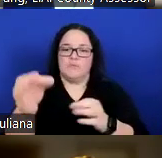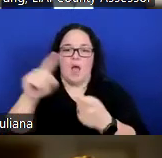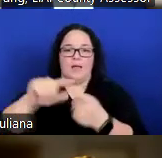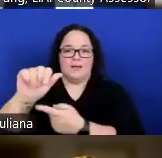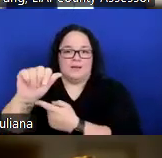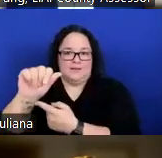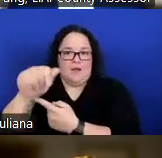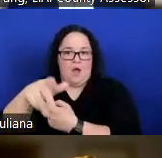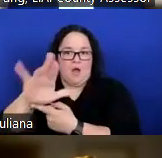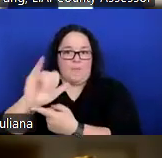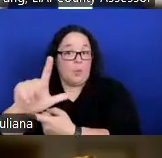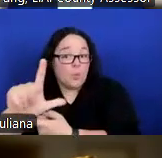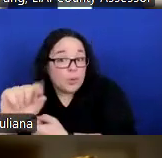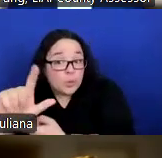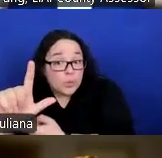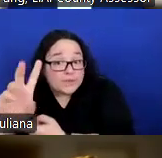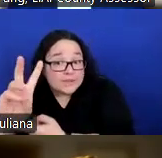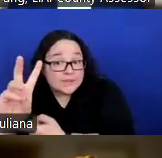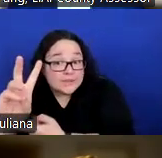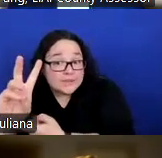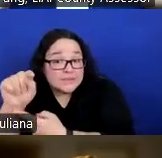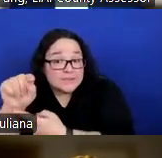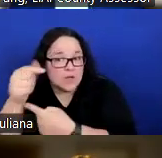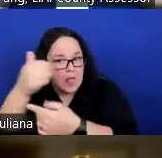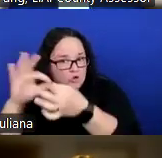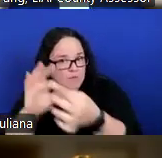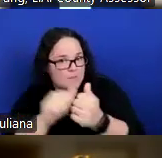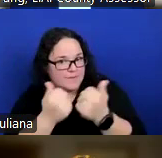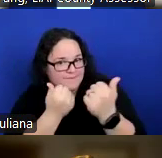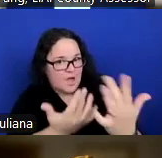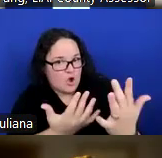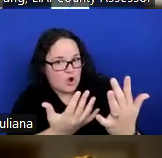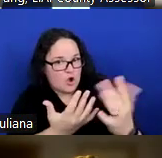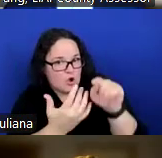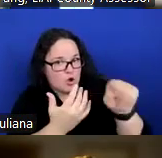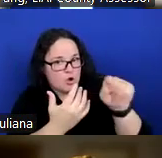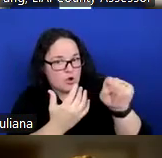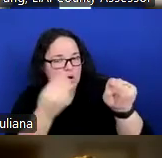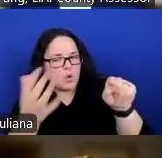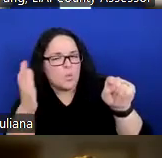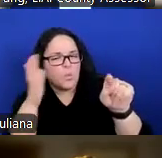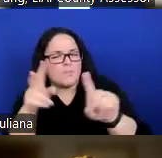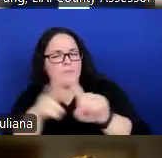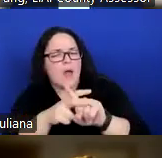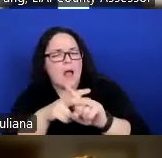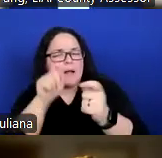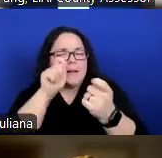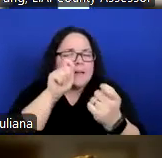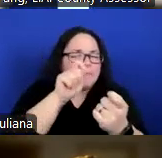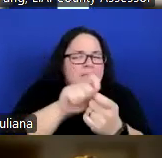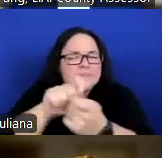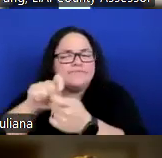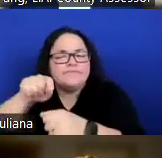And it affects a number of qualified zip codes, which are posted on our website, on the governor's